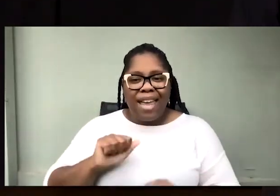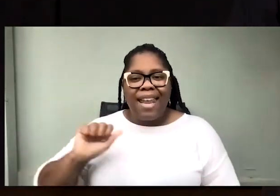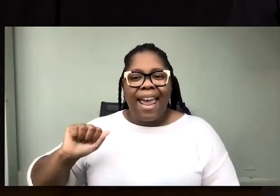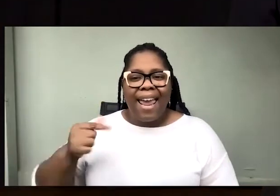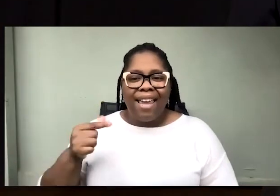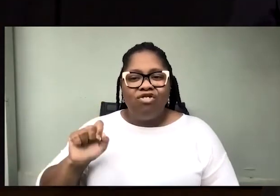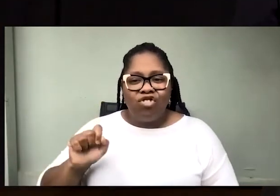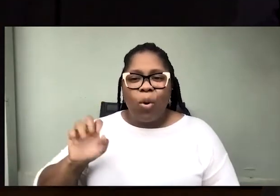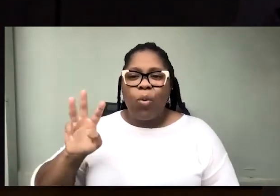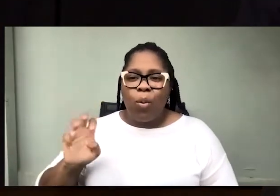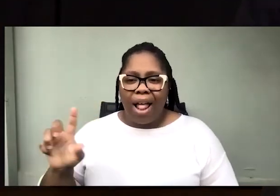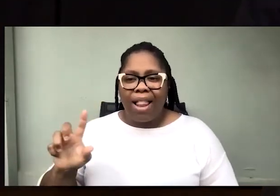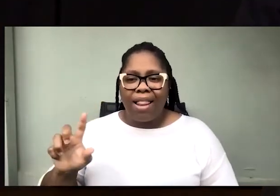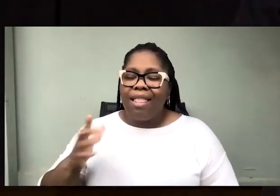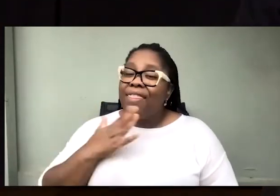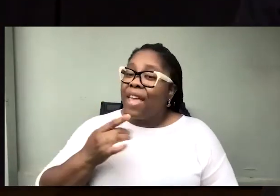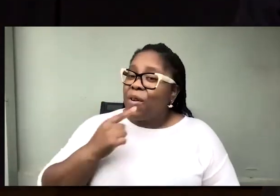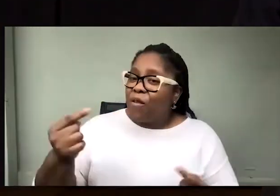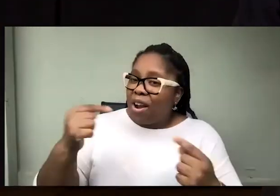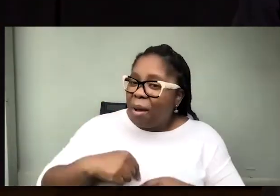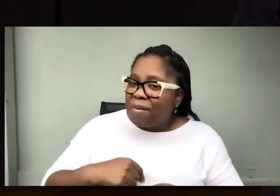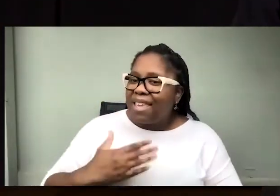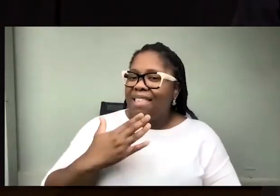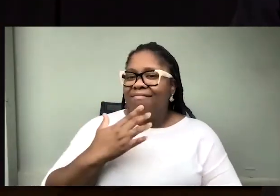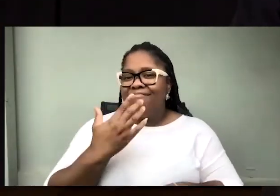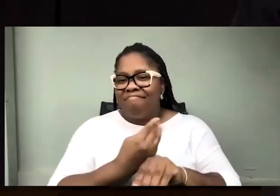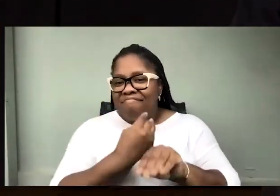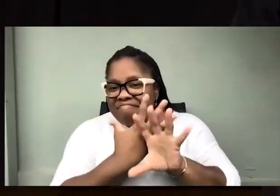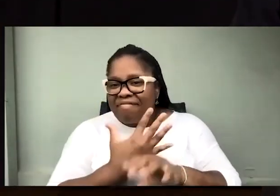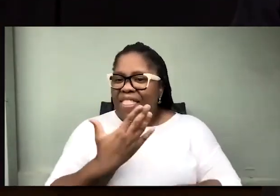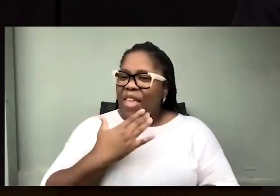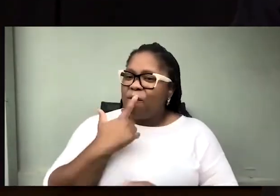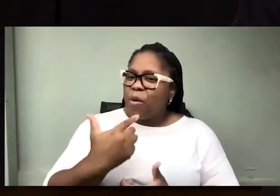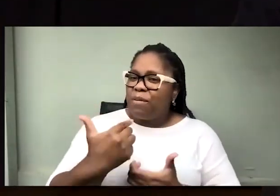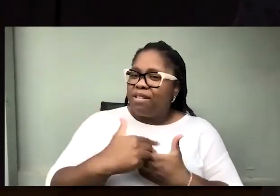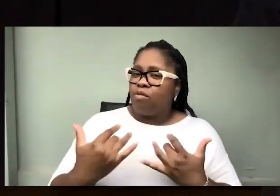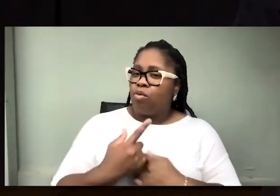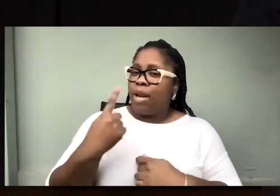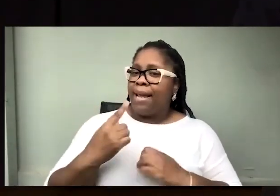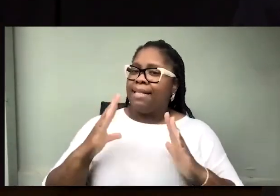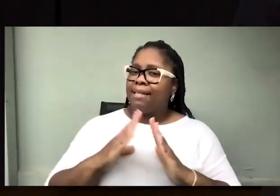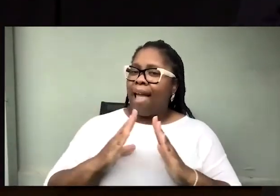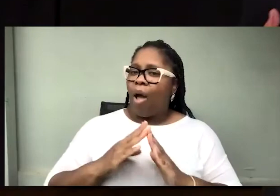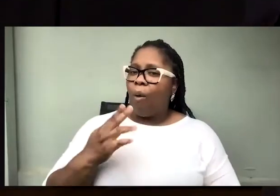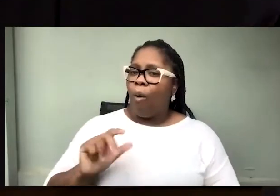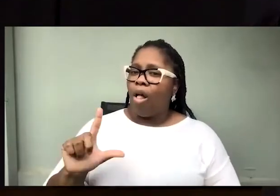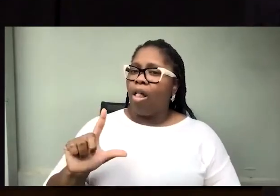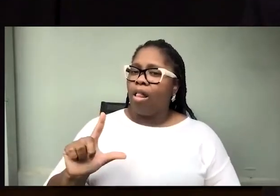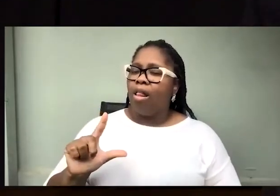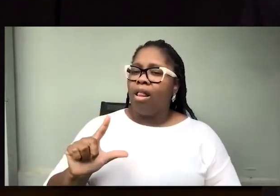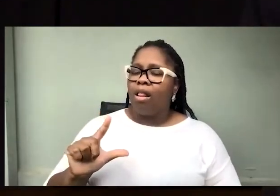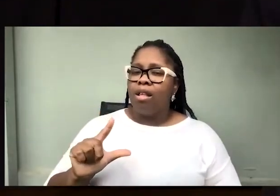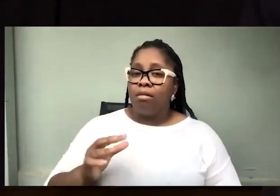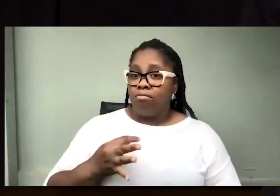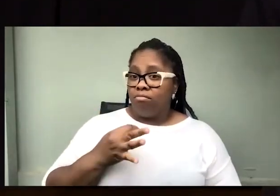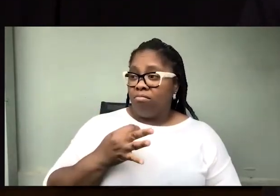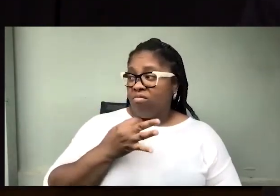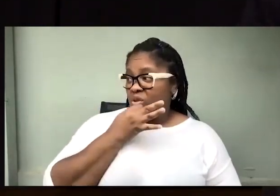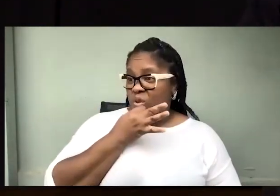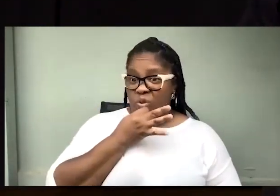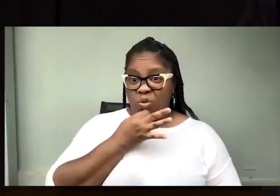coming out. Thanks for your interest and participation in today's town hall. I welcome shortly many